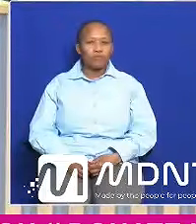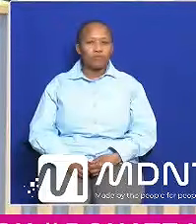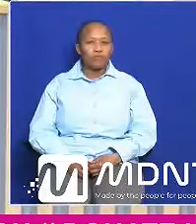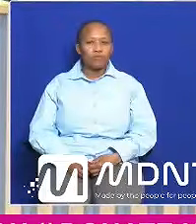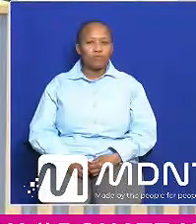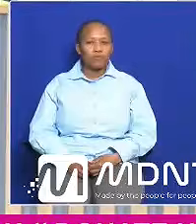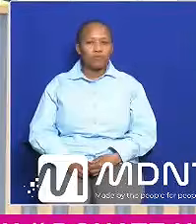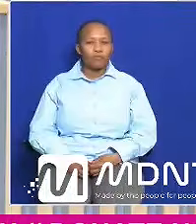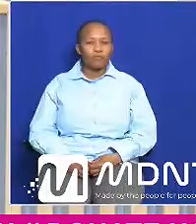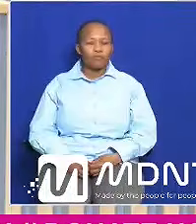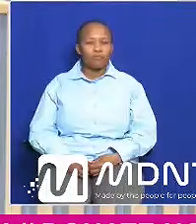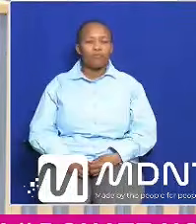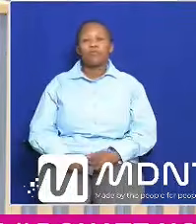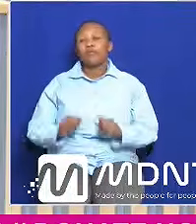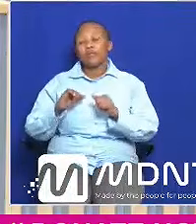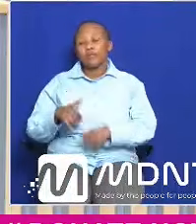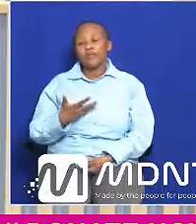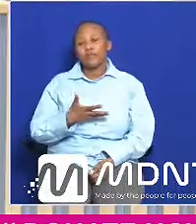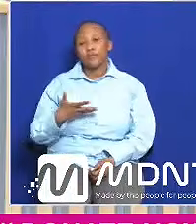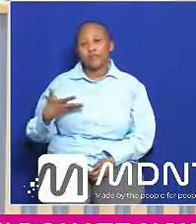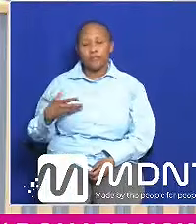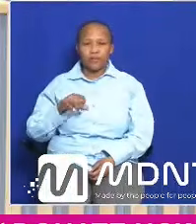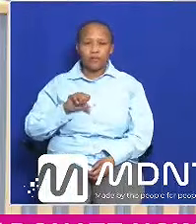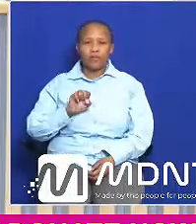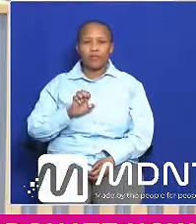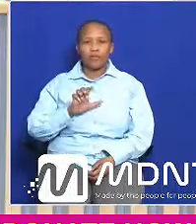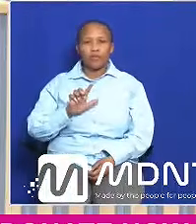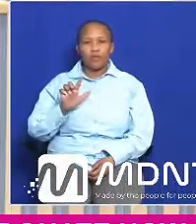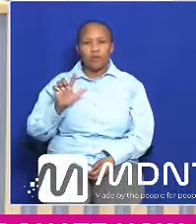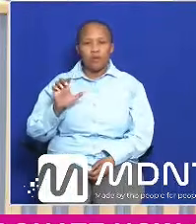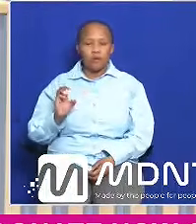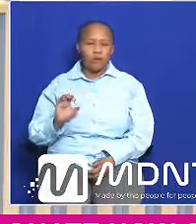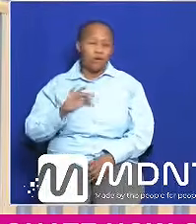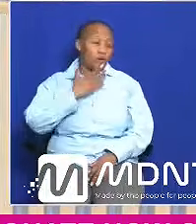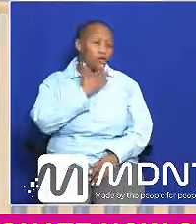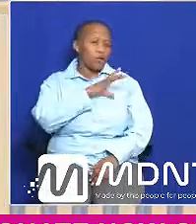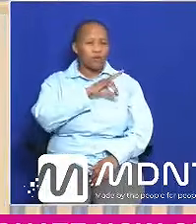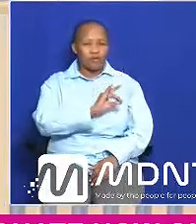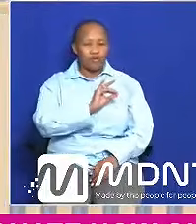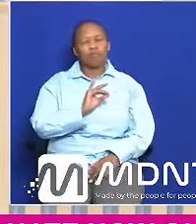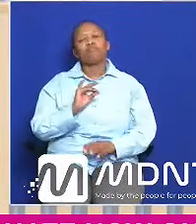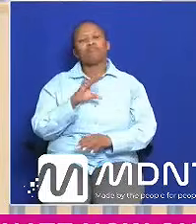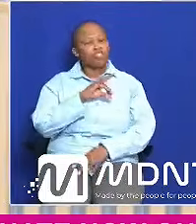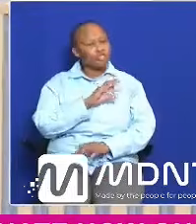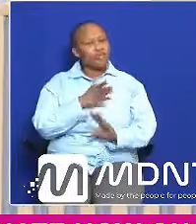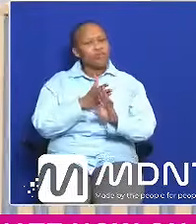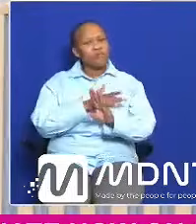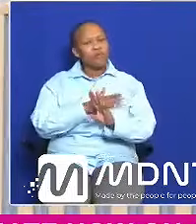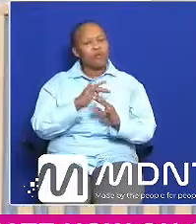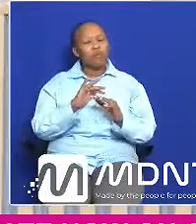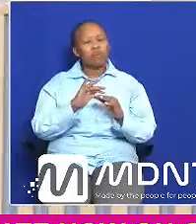Yes, Mr. Law. Thank you, Chair. Chair, before we broke for lunch, we were dealing with the